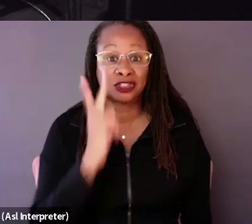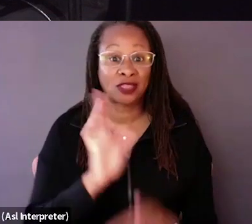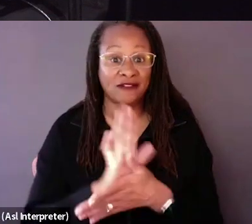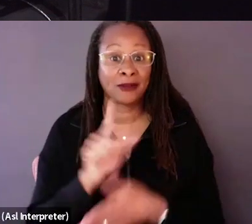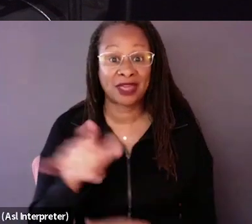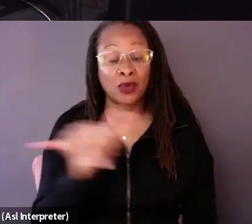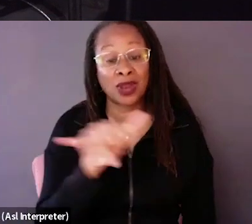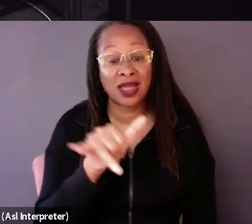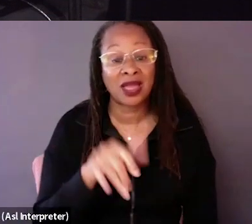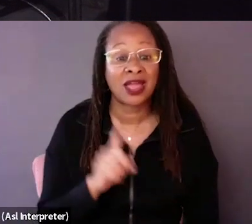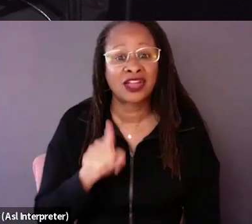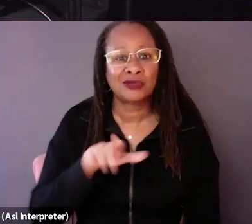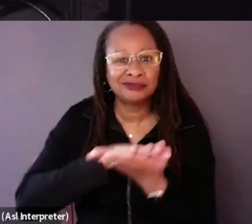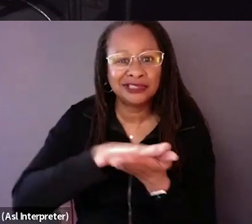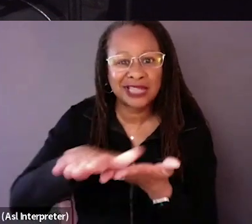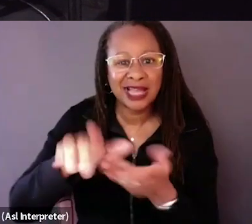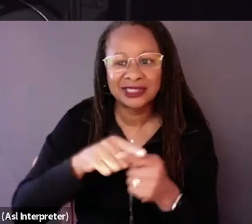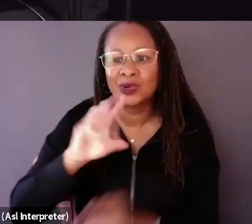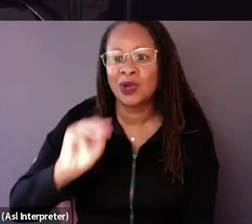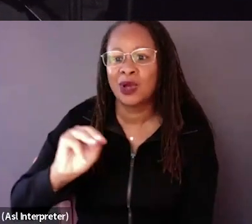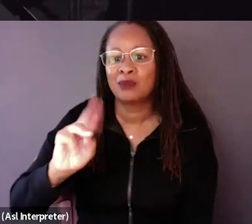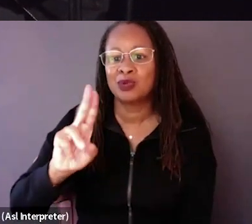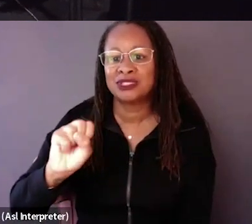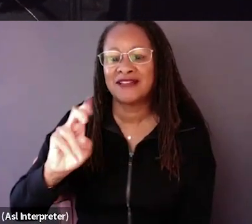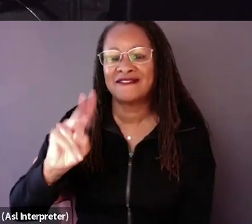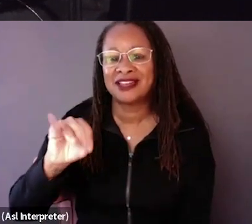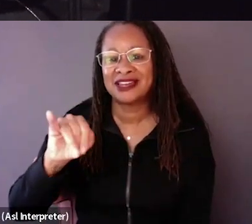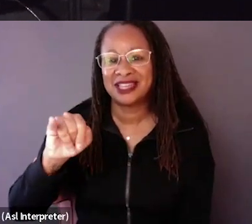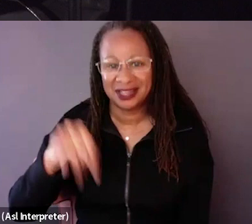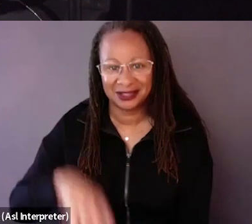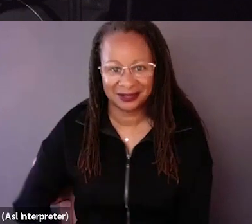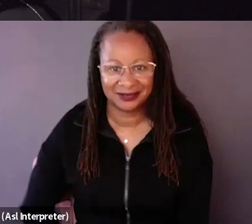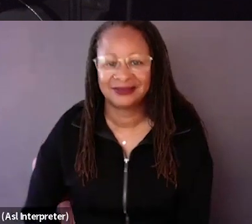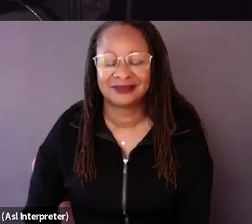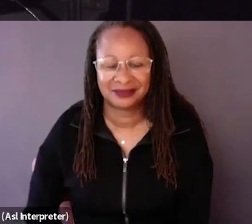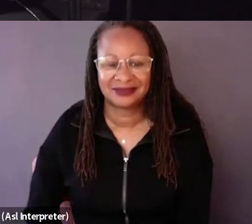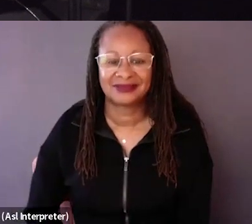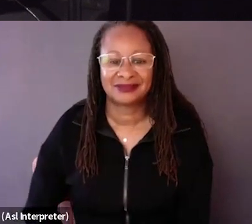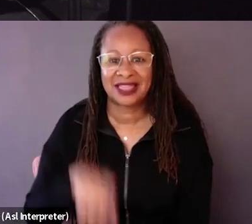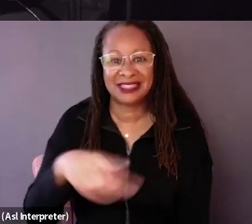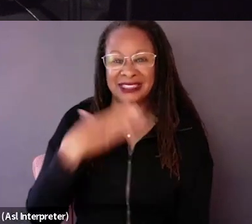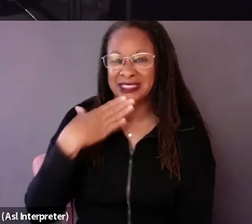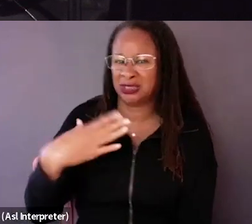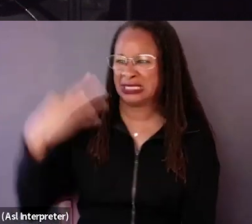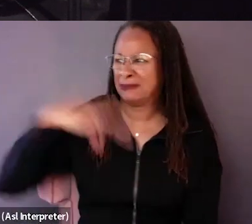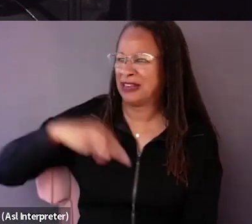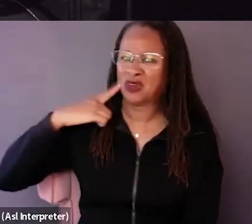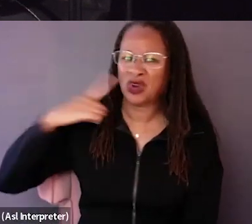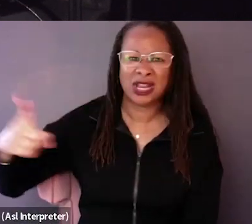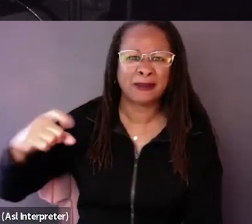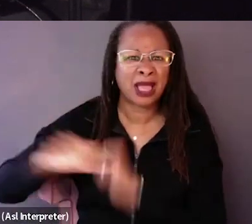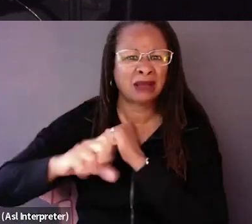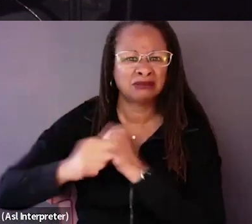that was the reality that we were living. So when Bobby saw the film and the Secretary General of the party,